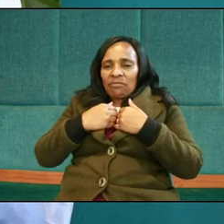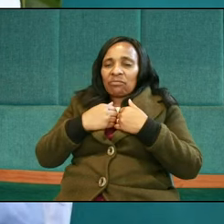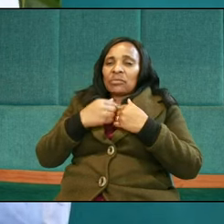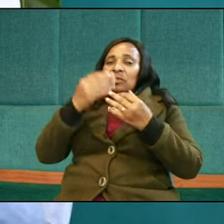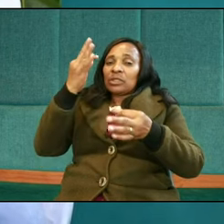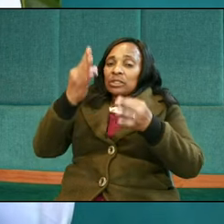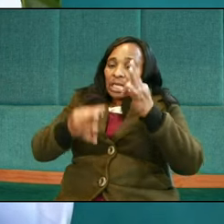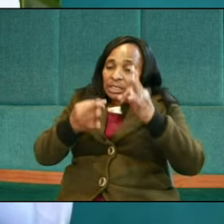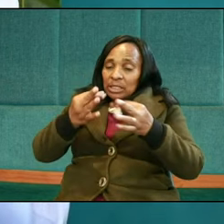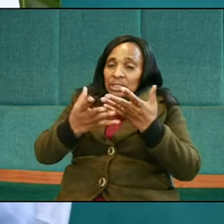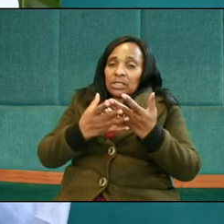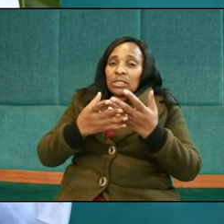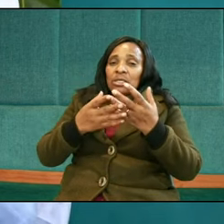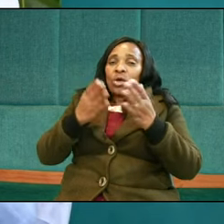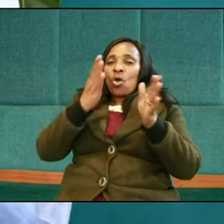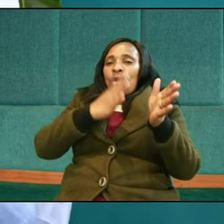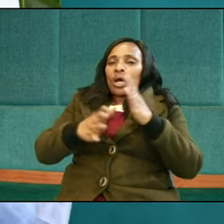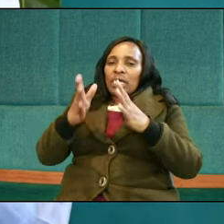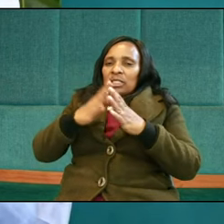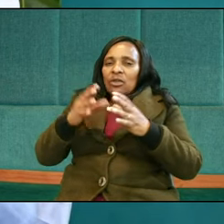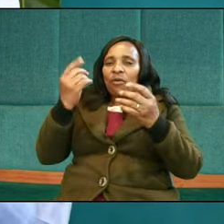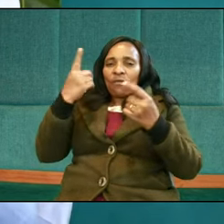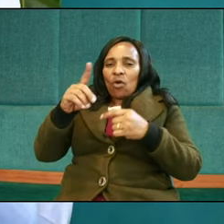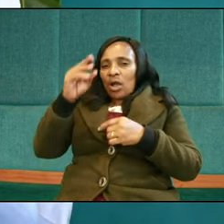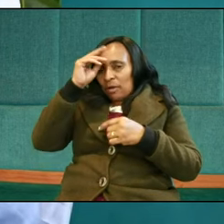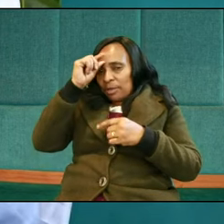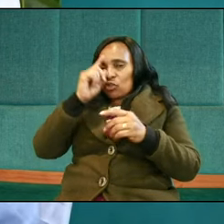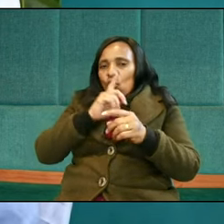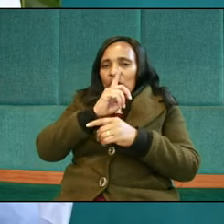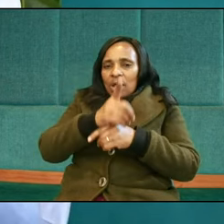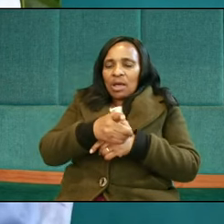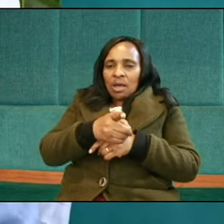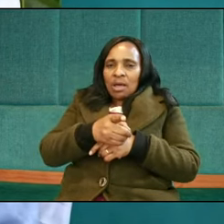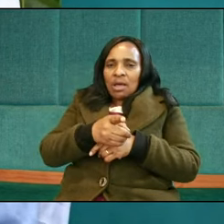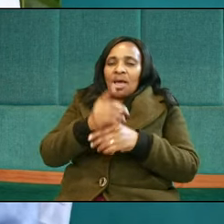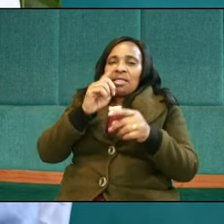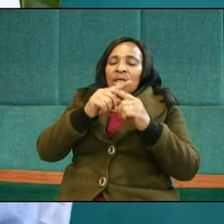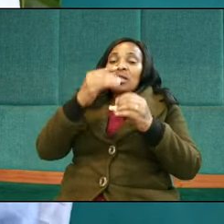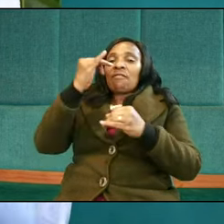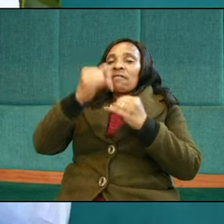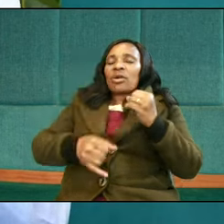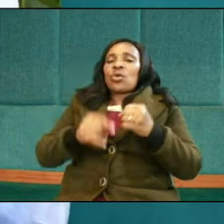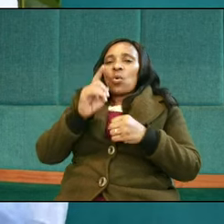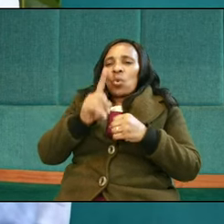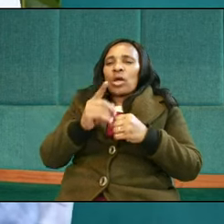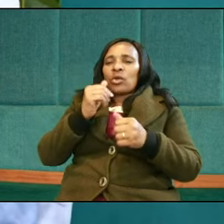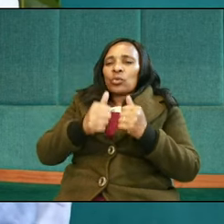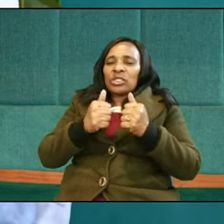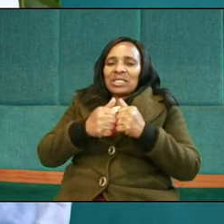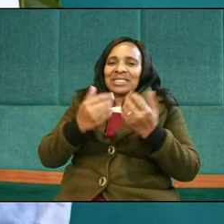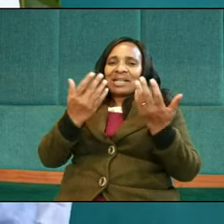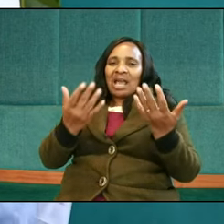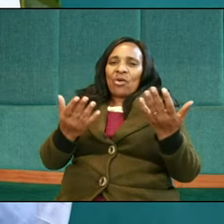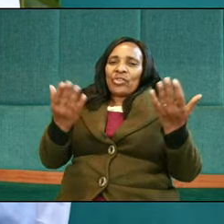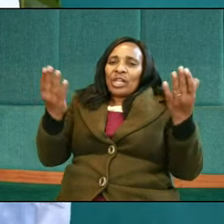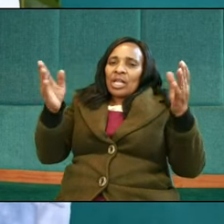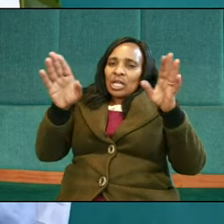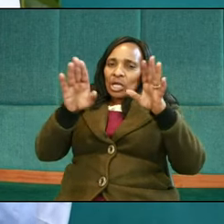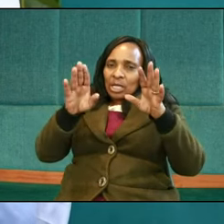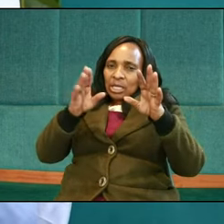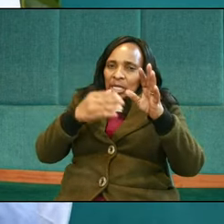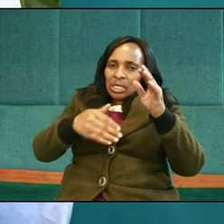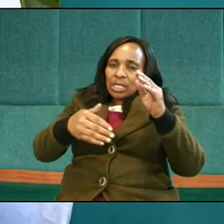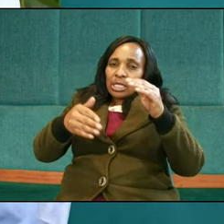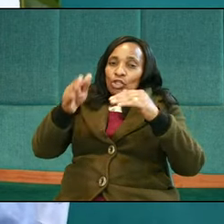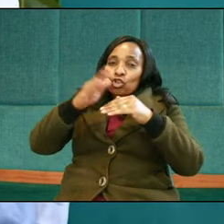judges organized for civil order. And the final one, which is like the crowning, he